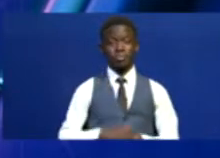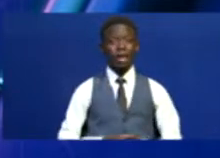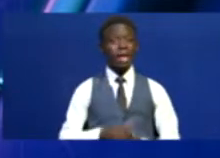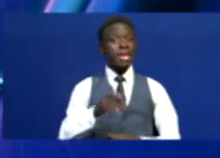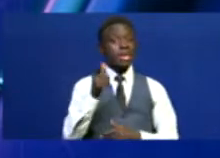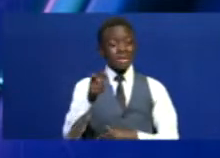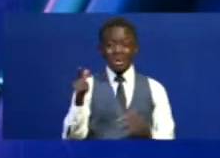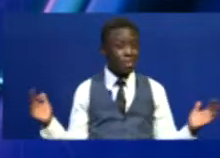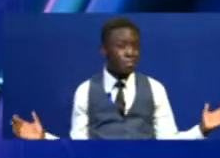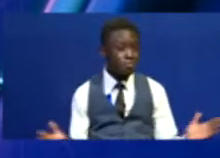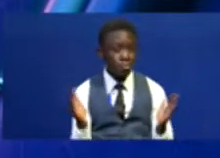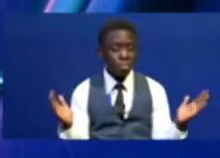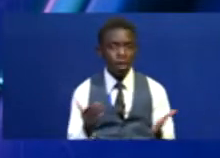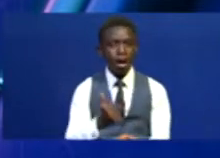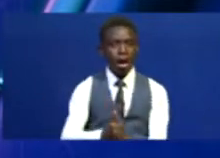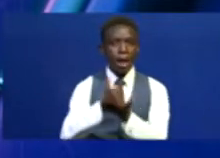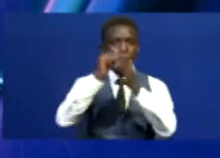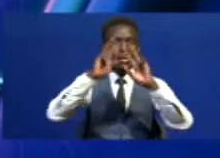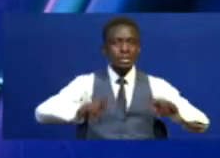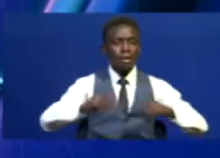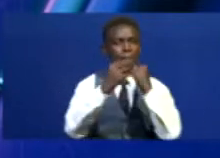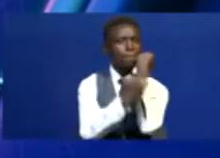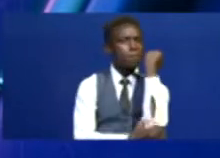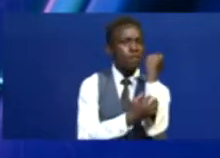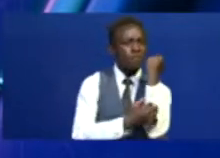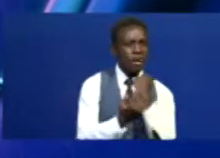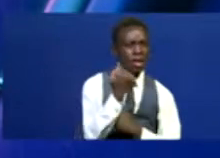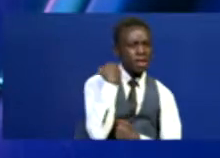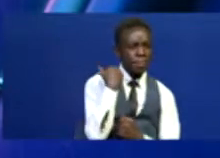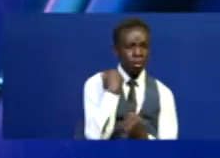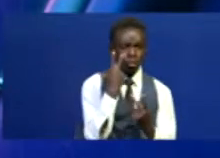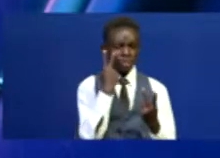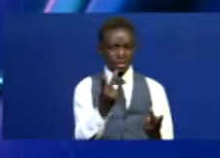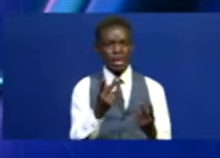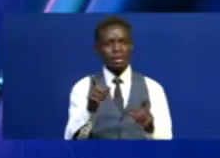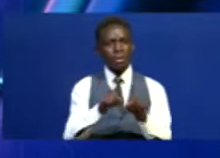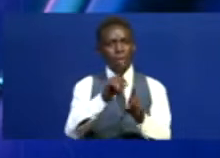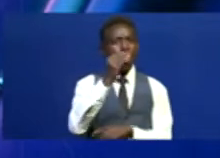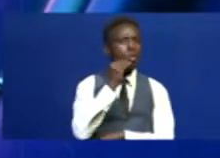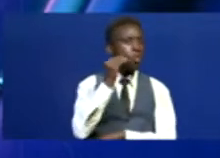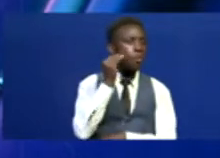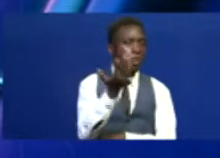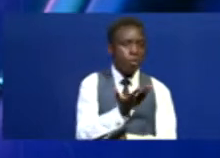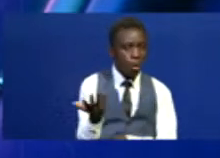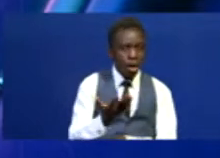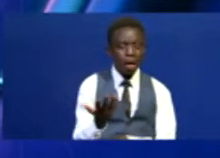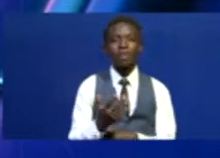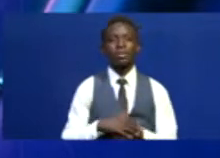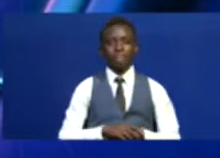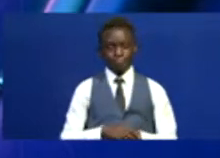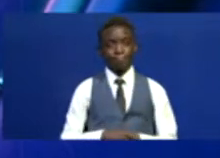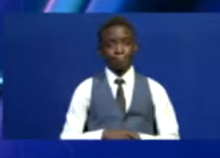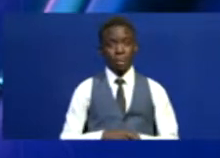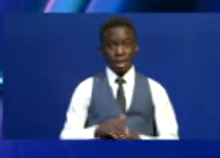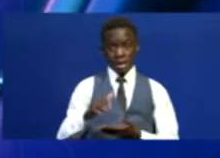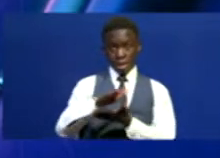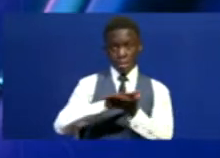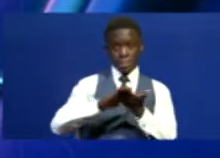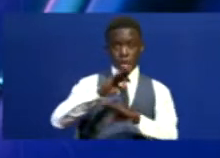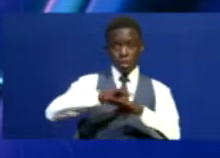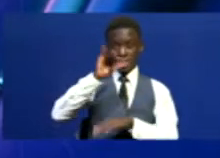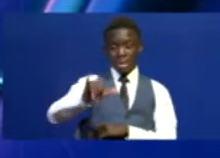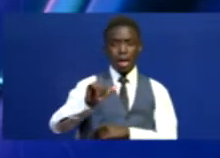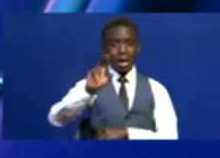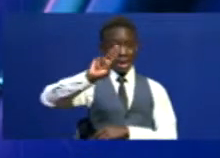poverty index, the size of the household, and the geographical location. And based on that, NHIF